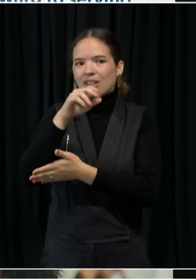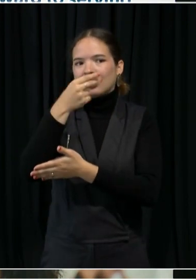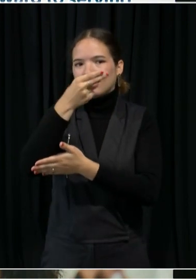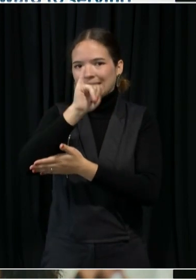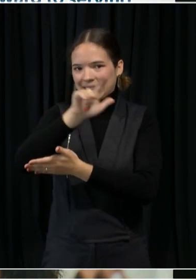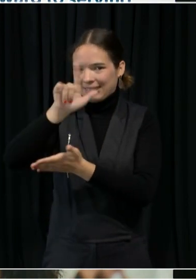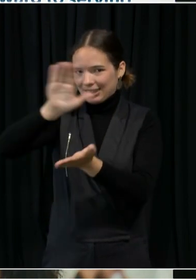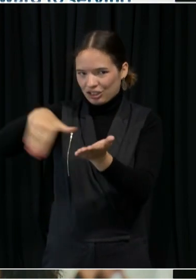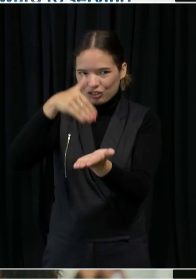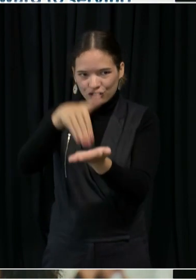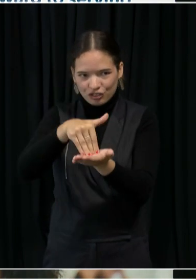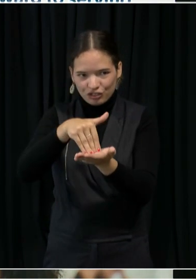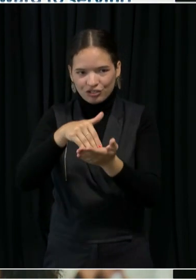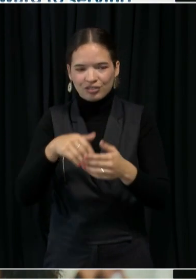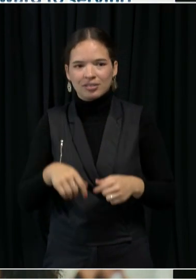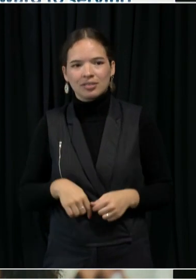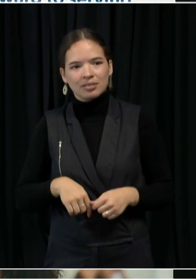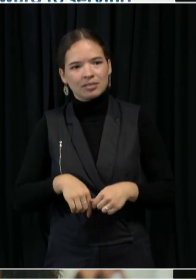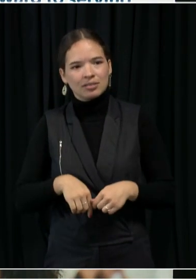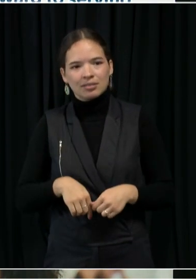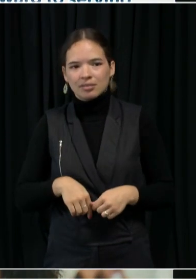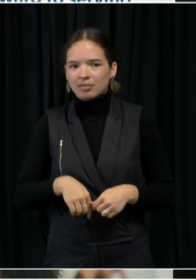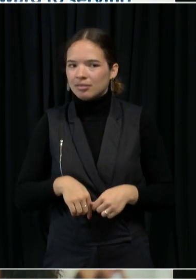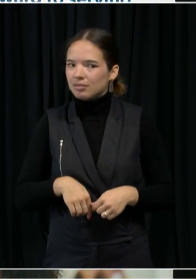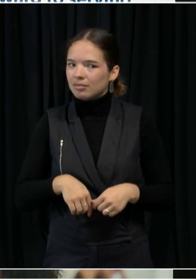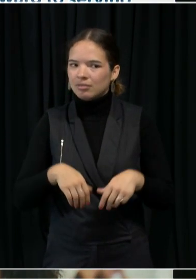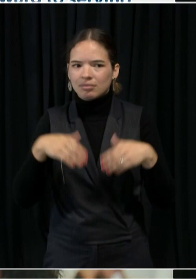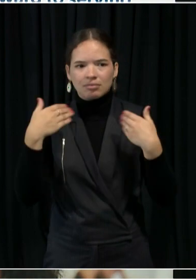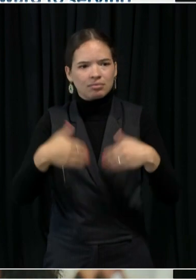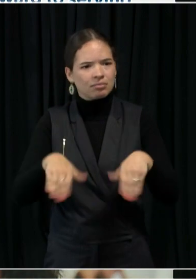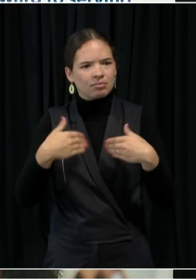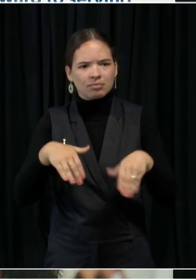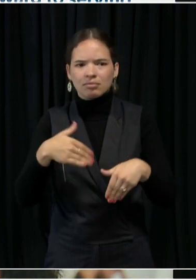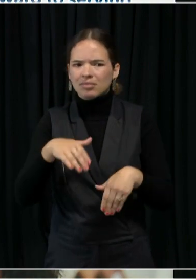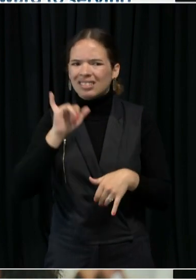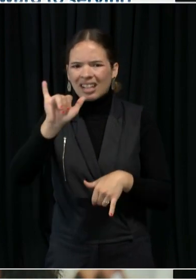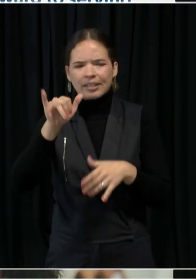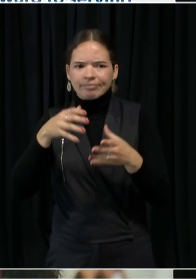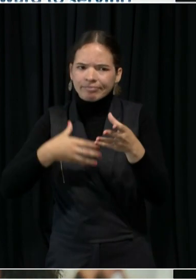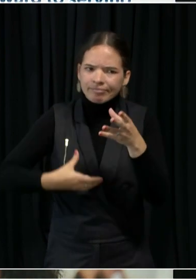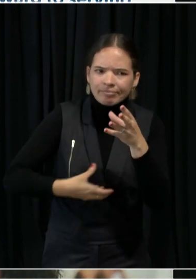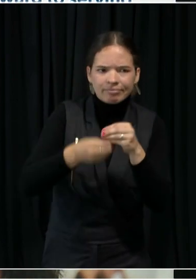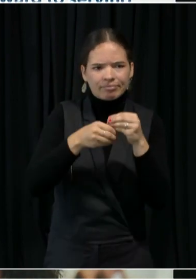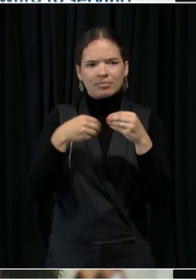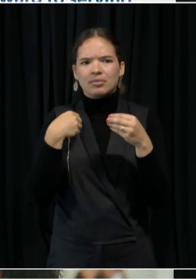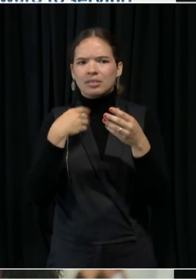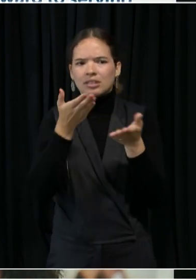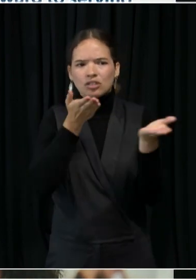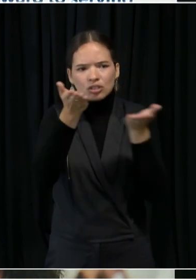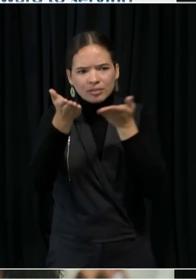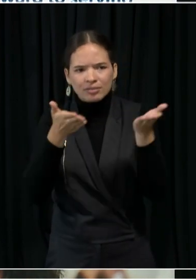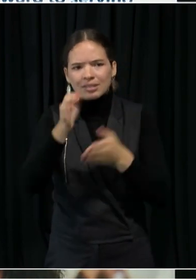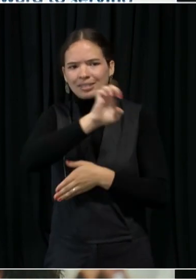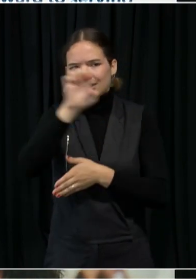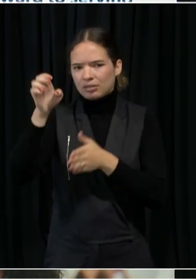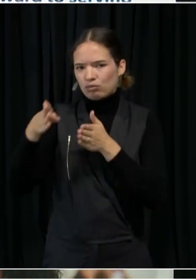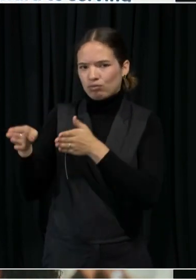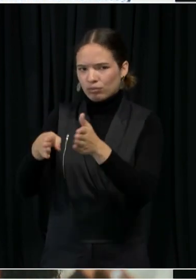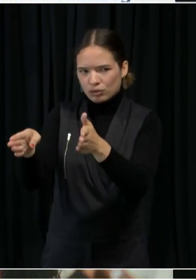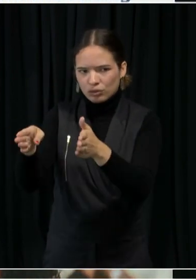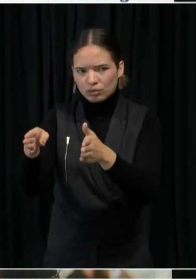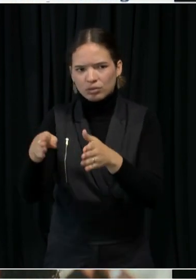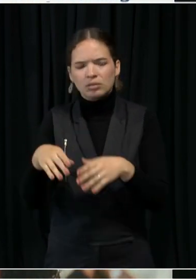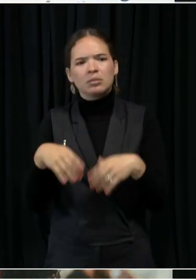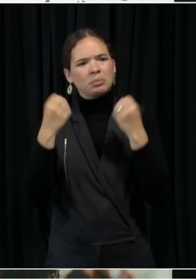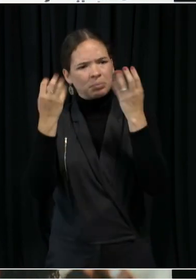is a vital addition to health services east of the Anacostia River. As many of you know and you have heard today, over the past